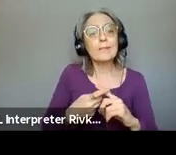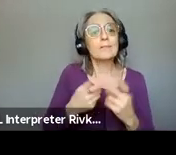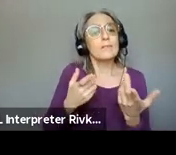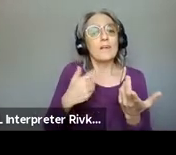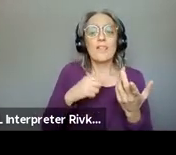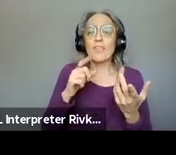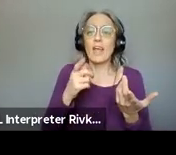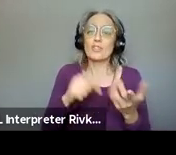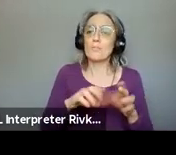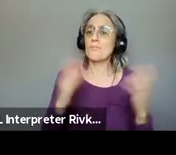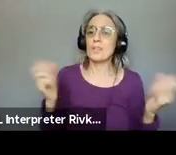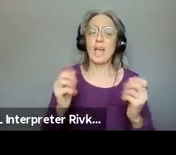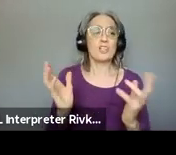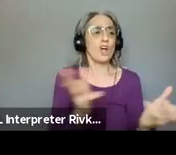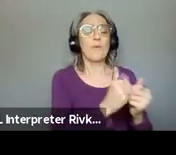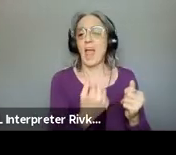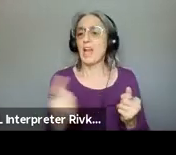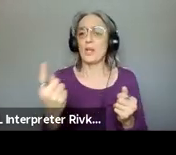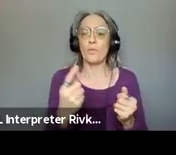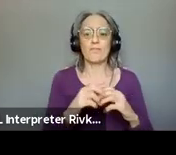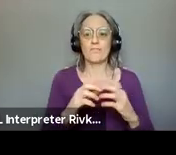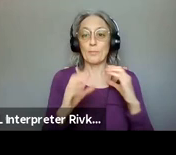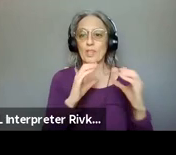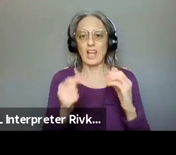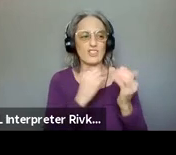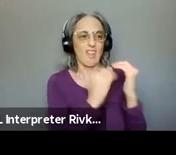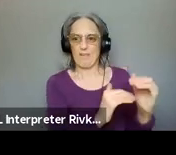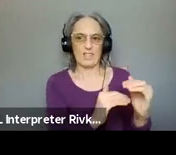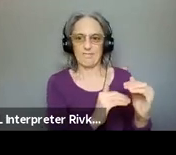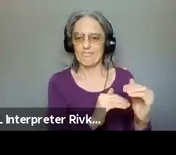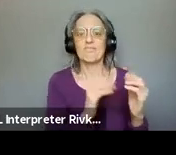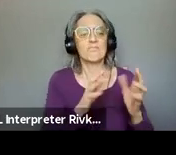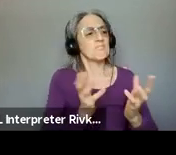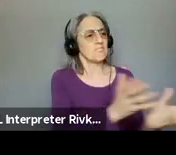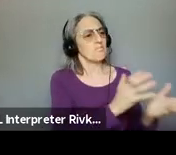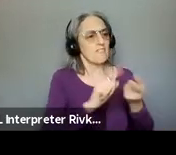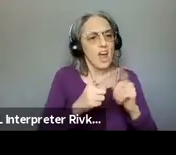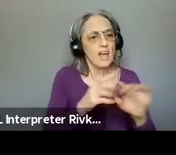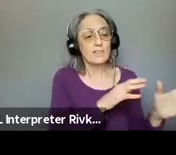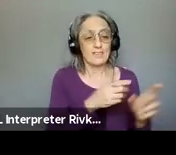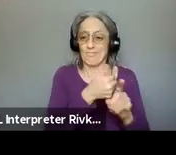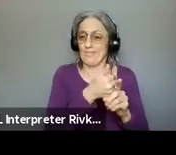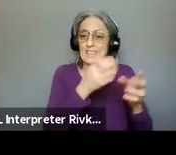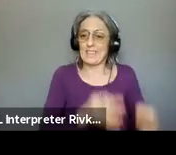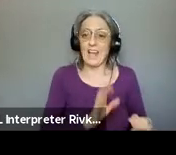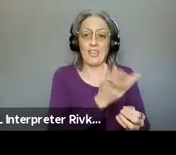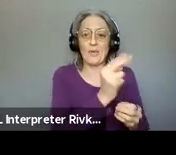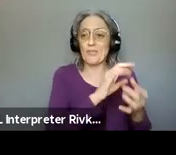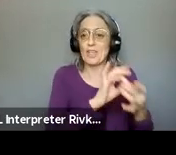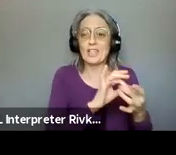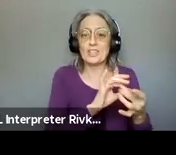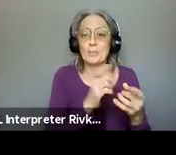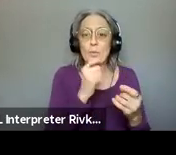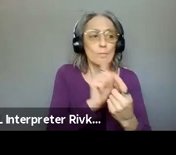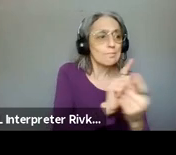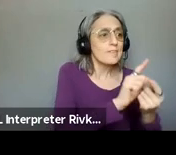whoever they want to talk with, essentially, and make the determinations about what relationships they want to have. They have a right to